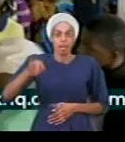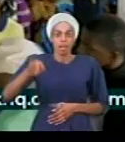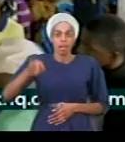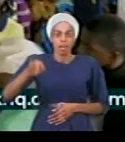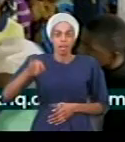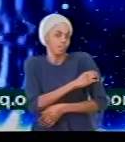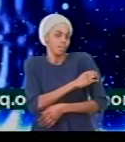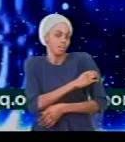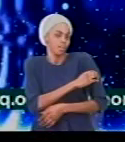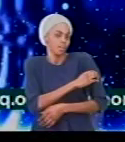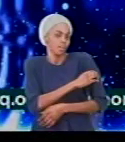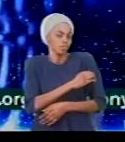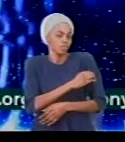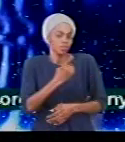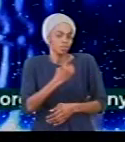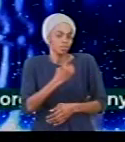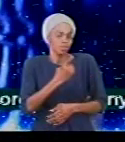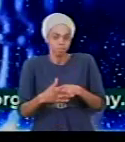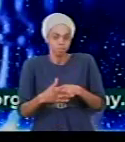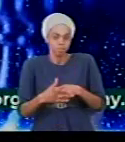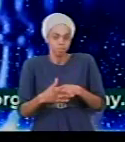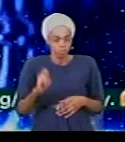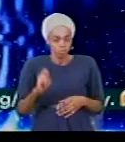Fibroid is melting away right now.